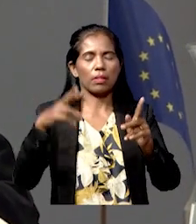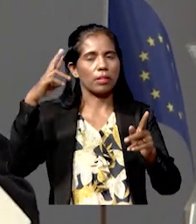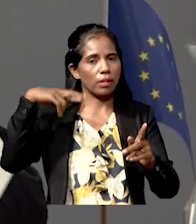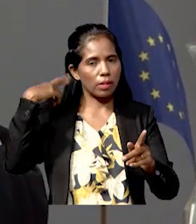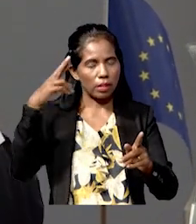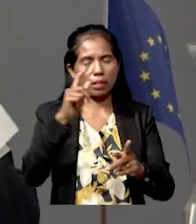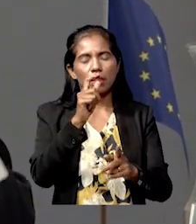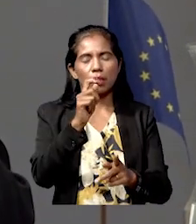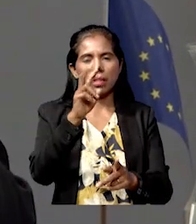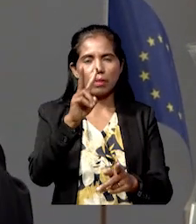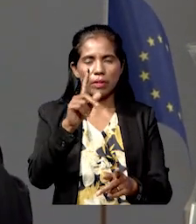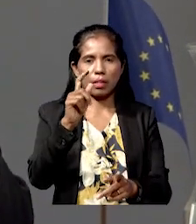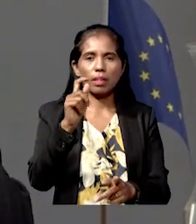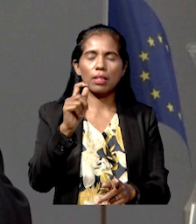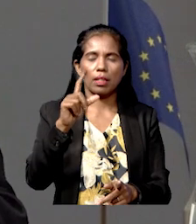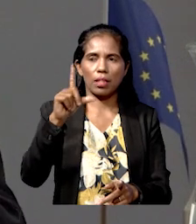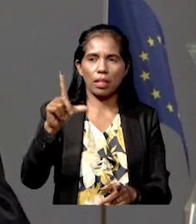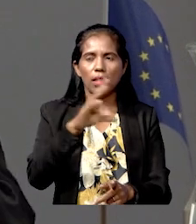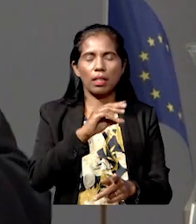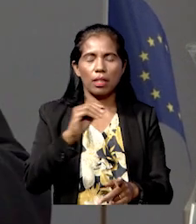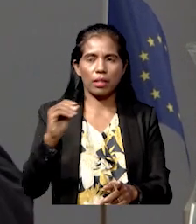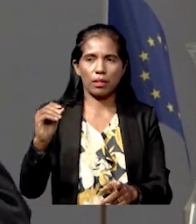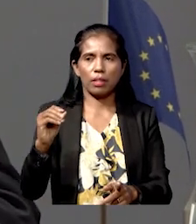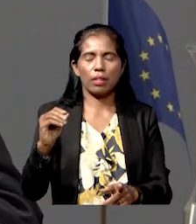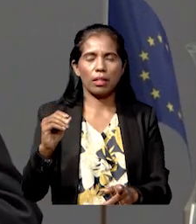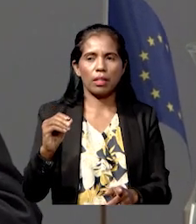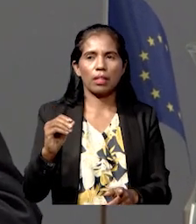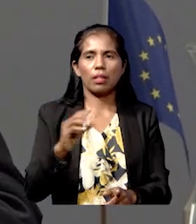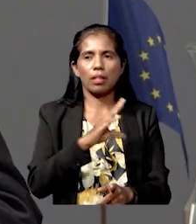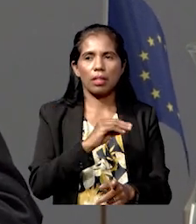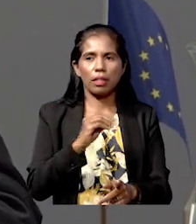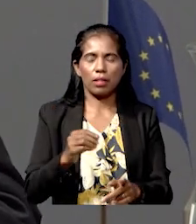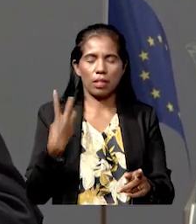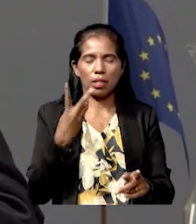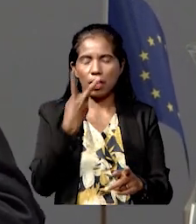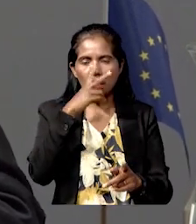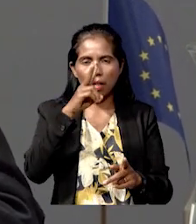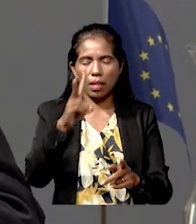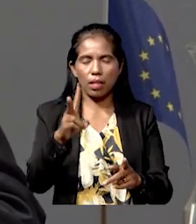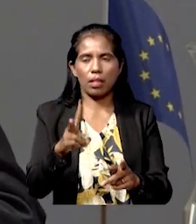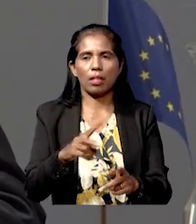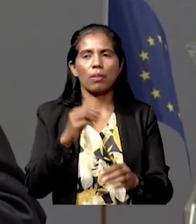Televisao Timor-Leste, RTTL, starting 5 days before election day.